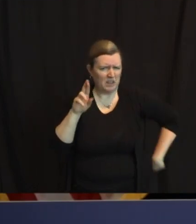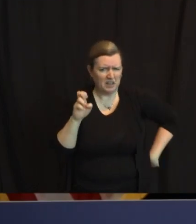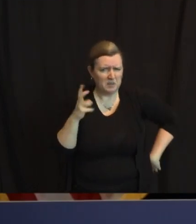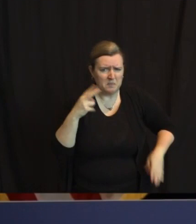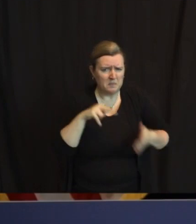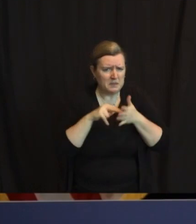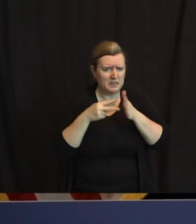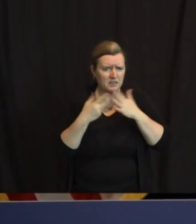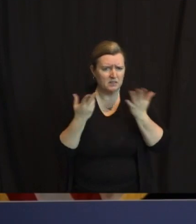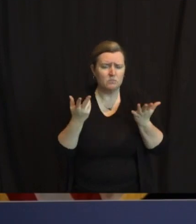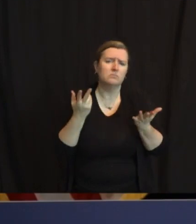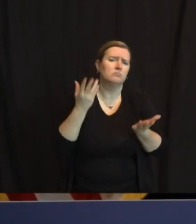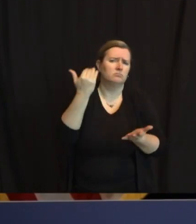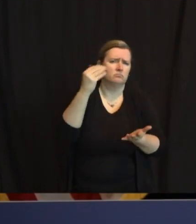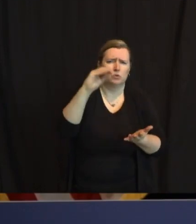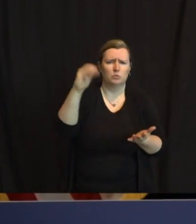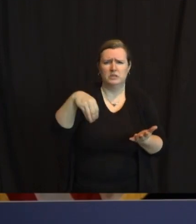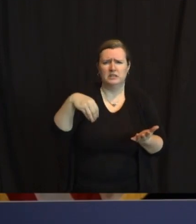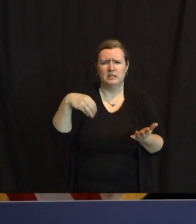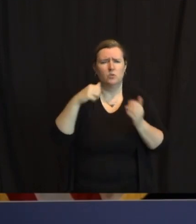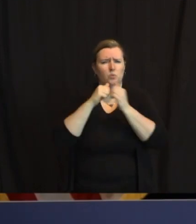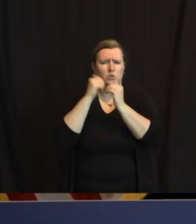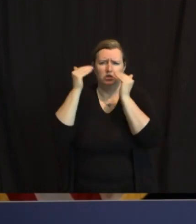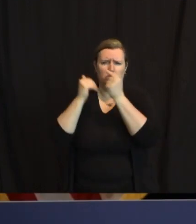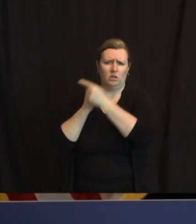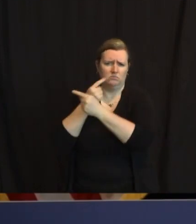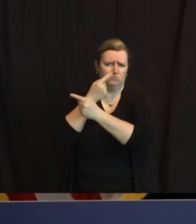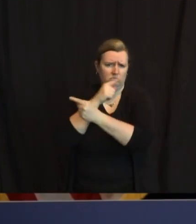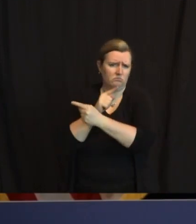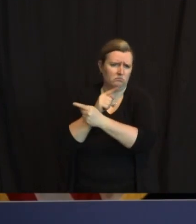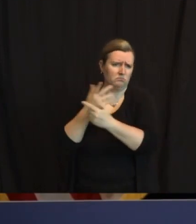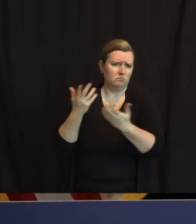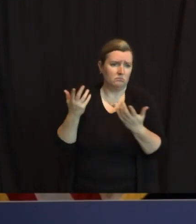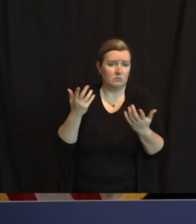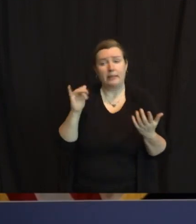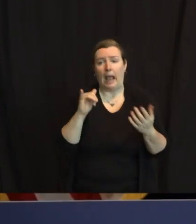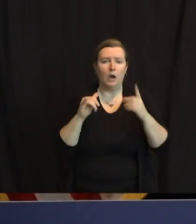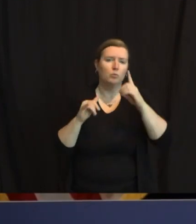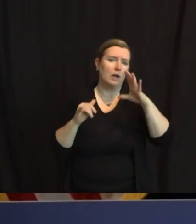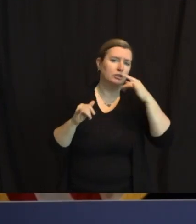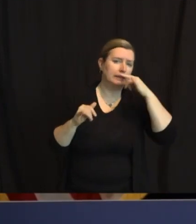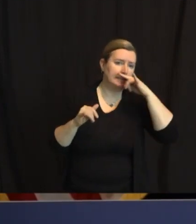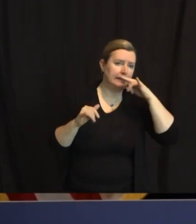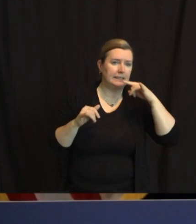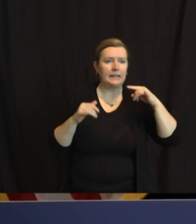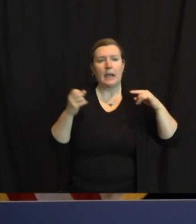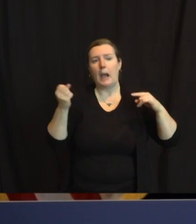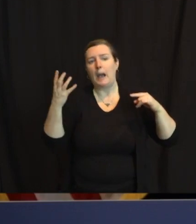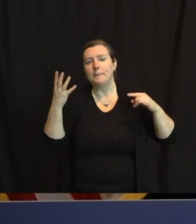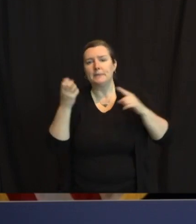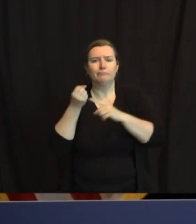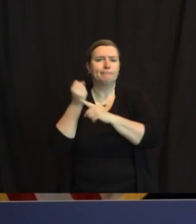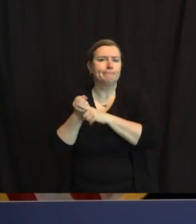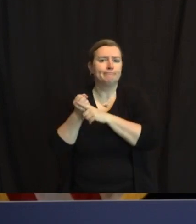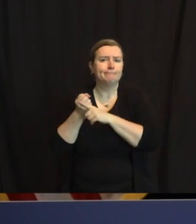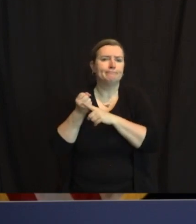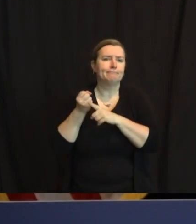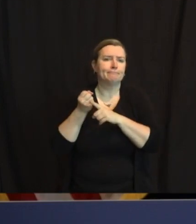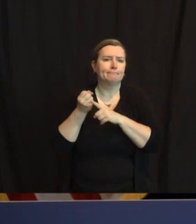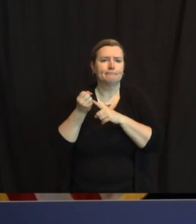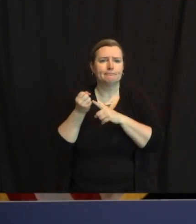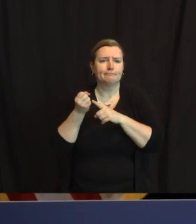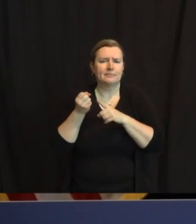of a percentage for out of 100 kids or 1,000 kids? I mean, how many are going to get this or could get